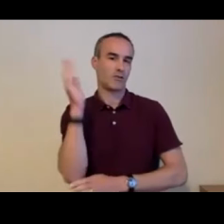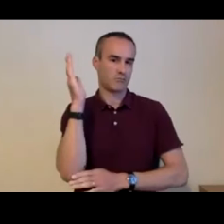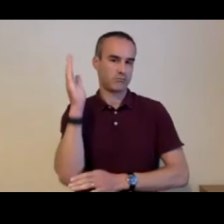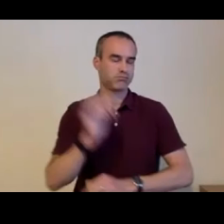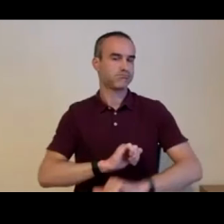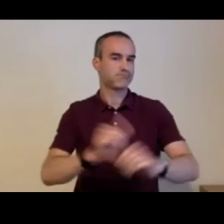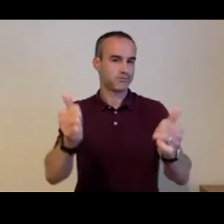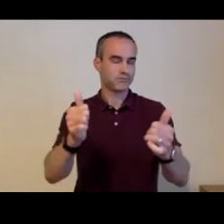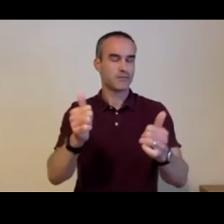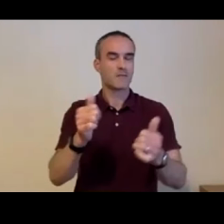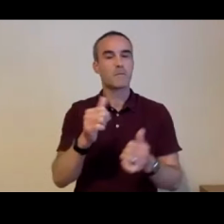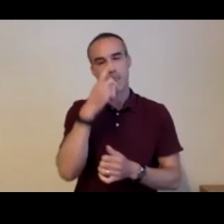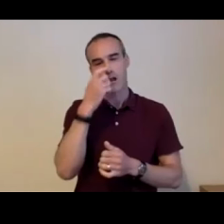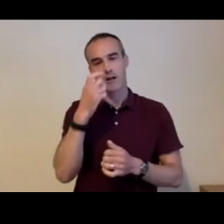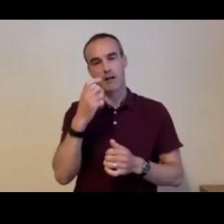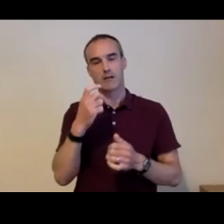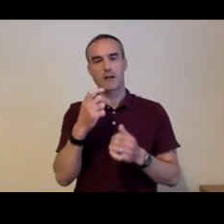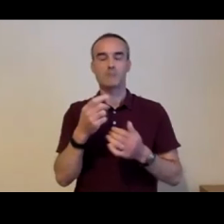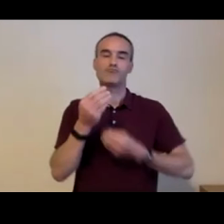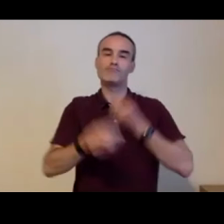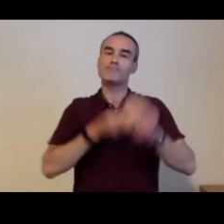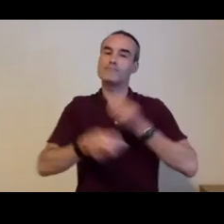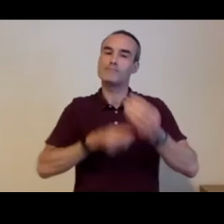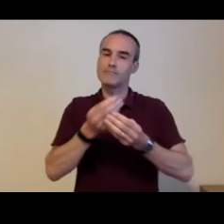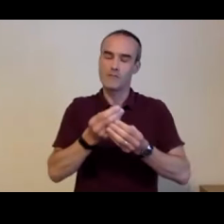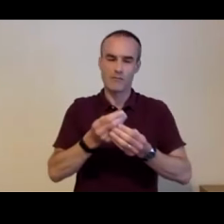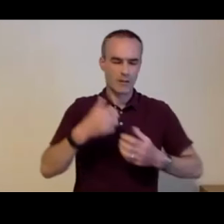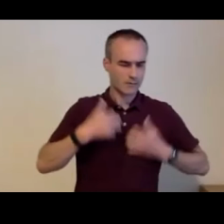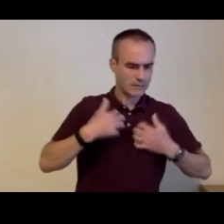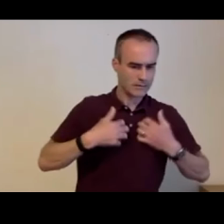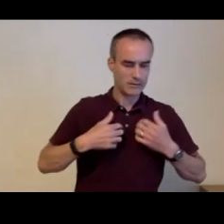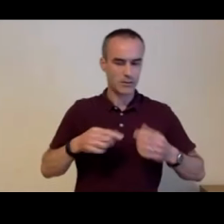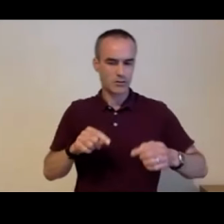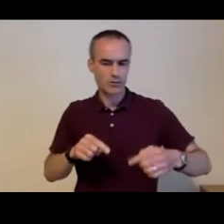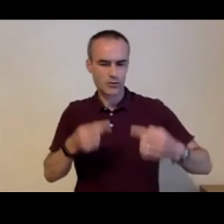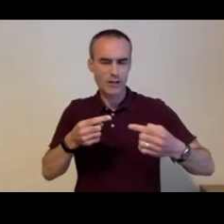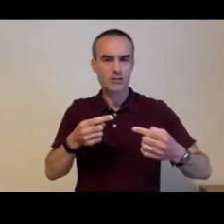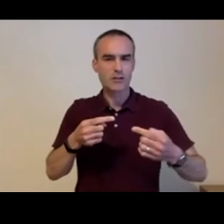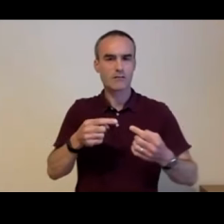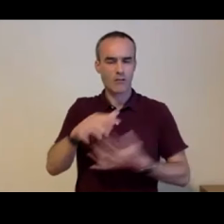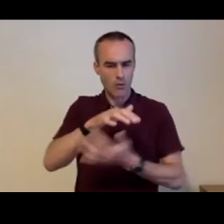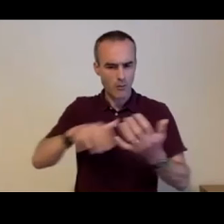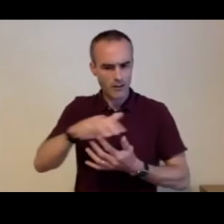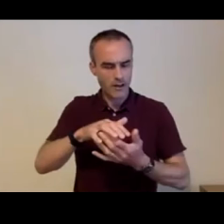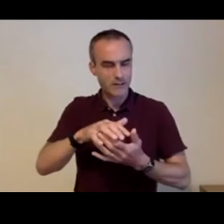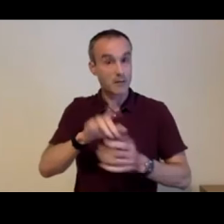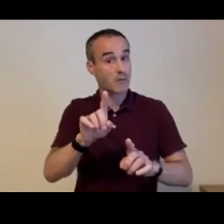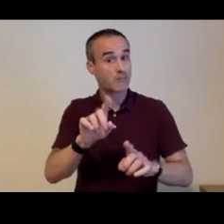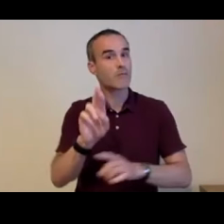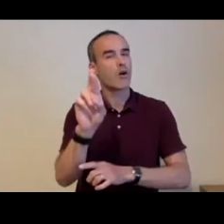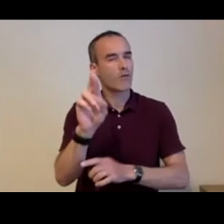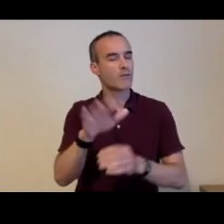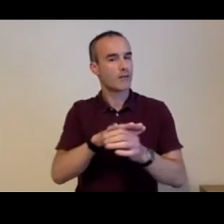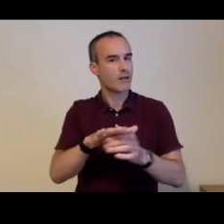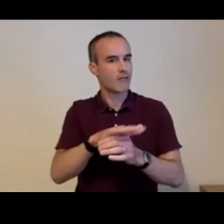an overview of this fascinating, complicated, challenging, but ultimately hopeful area.